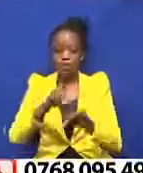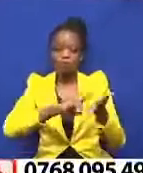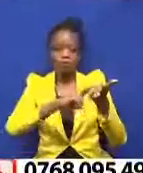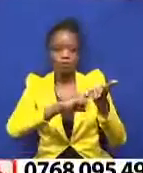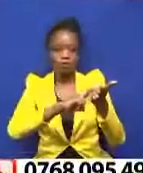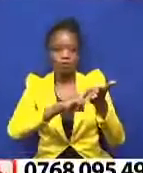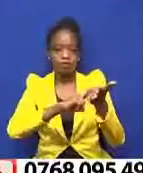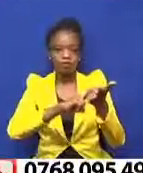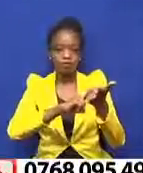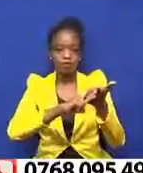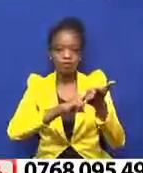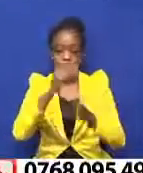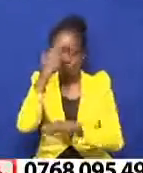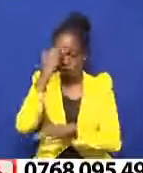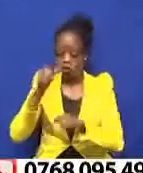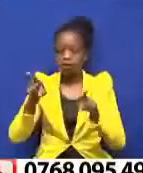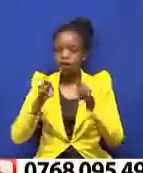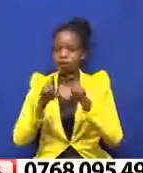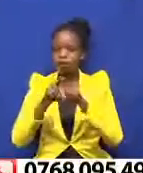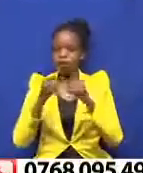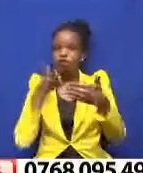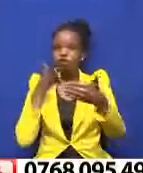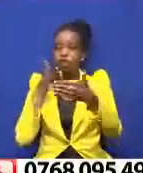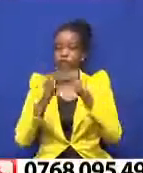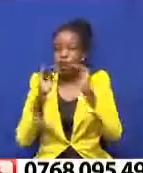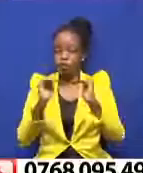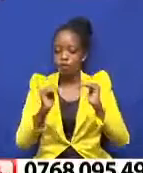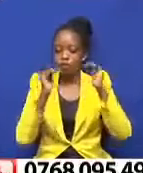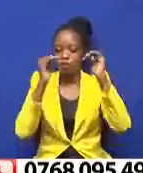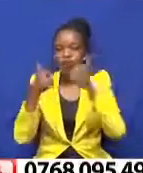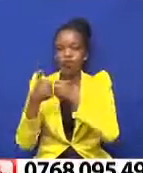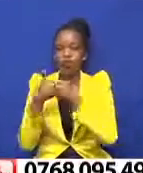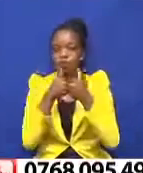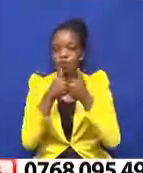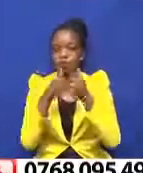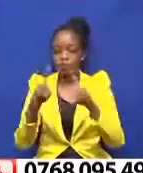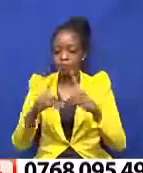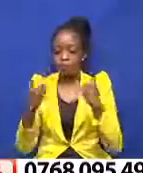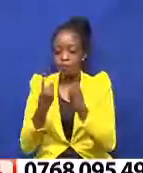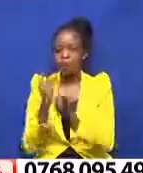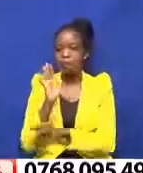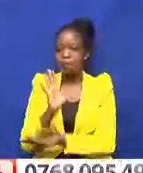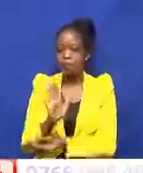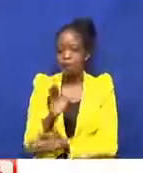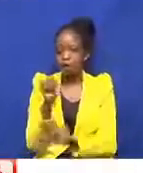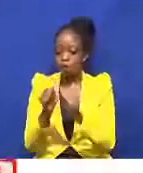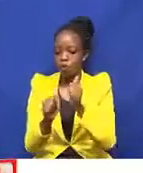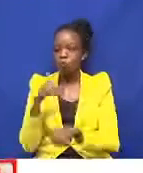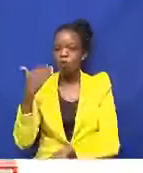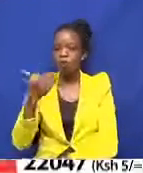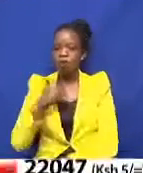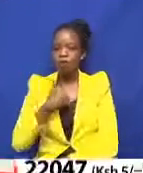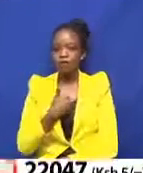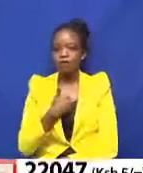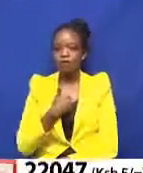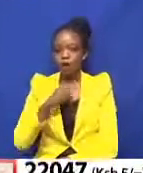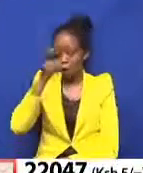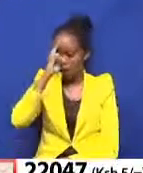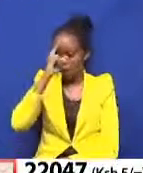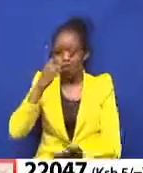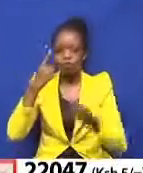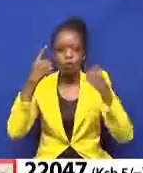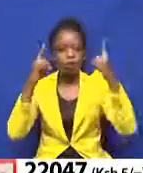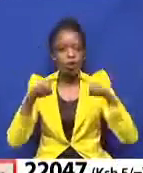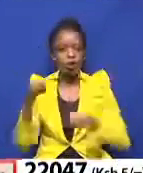platform, since it will also reduce promotion struggles within the department, which has seen many deserving police